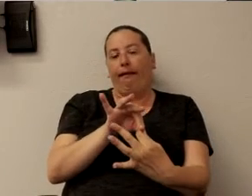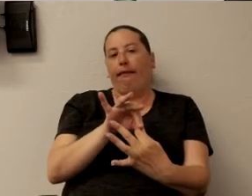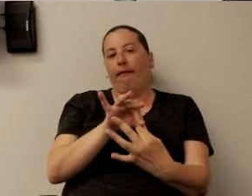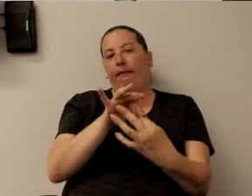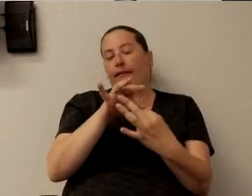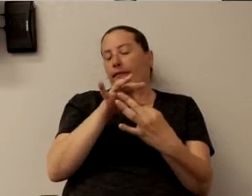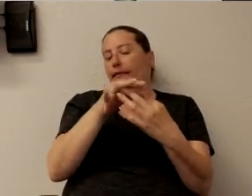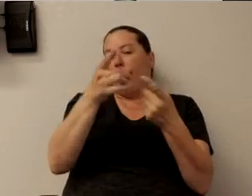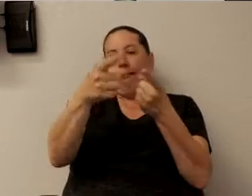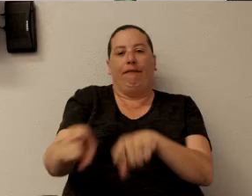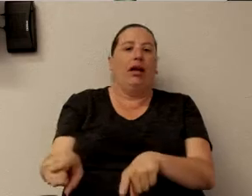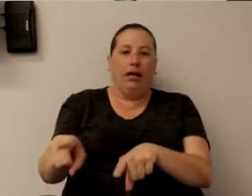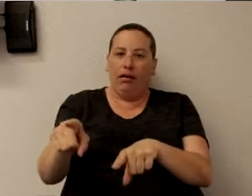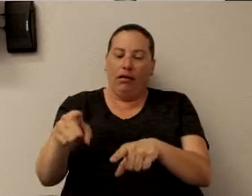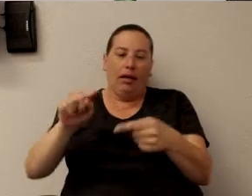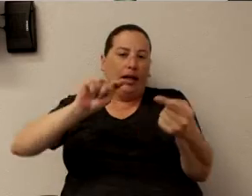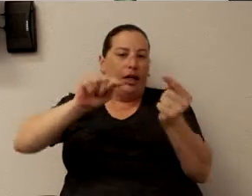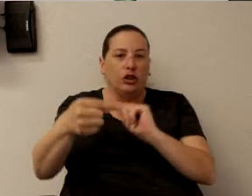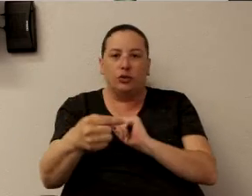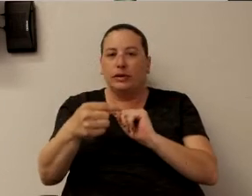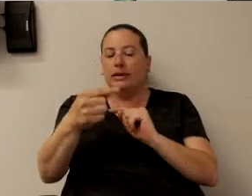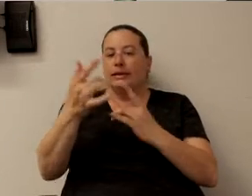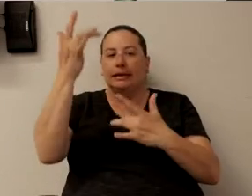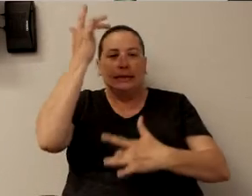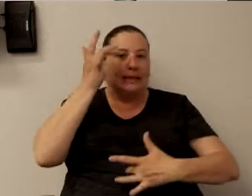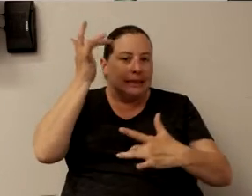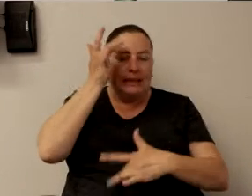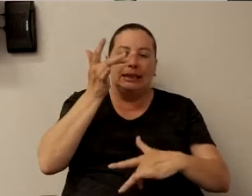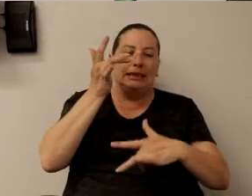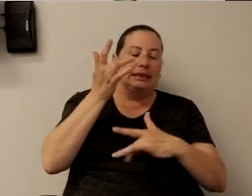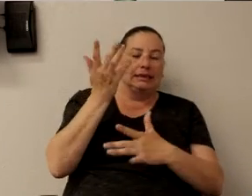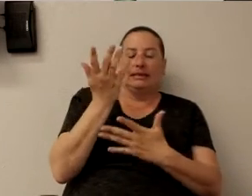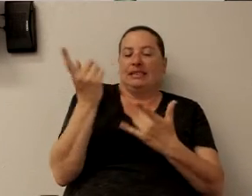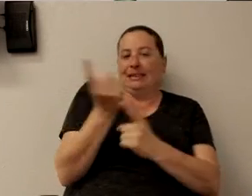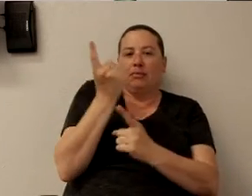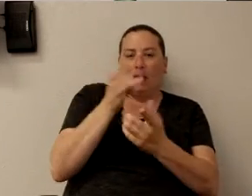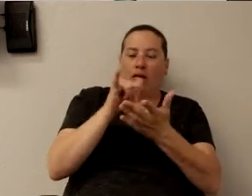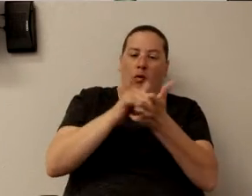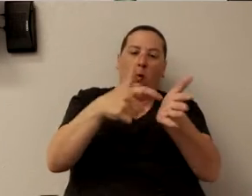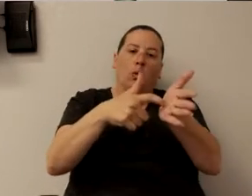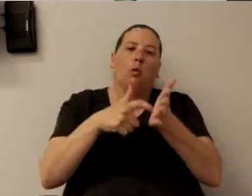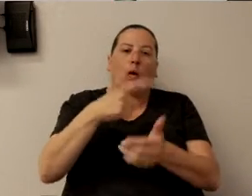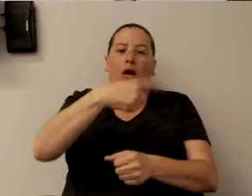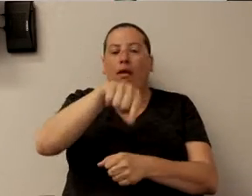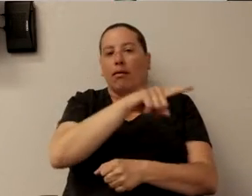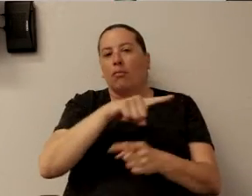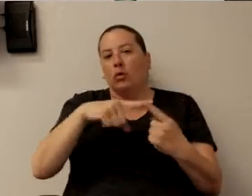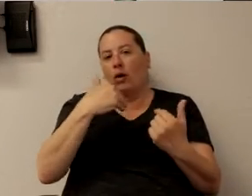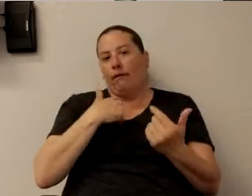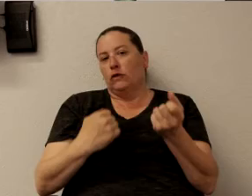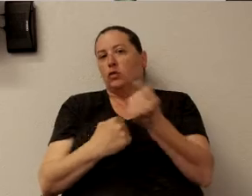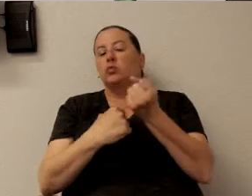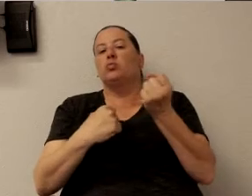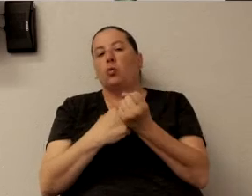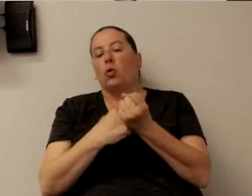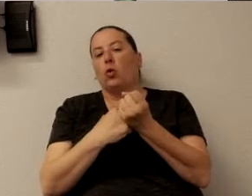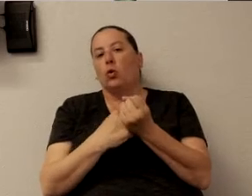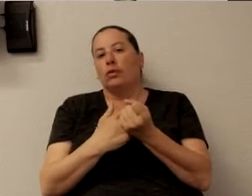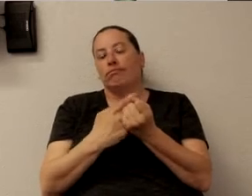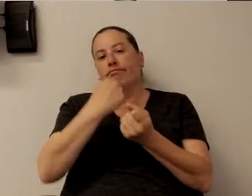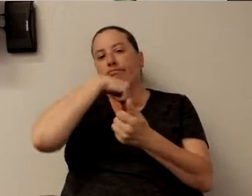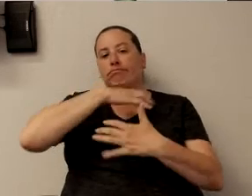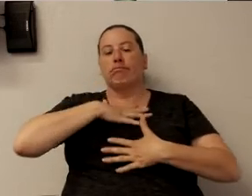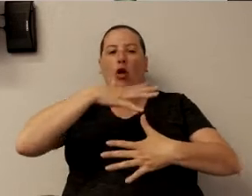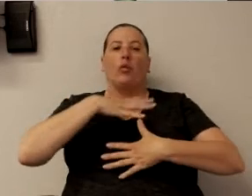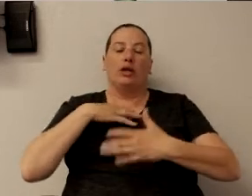event, injury or a disease or some condition that required that they have support, airway support